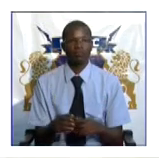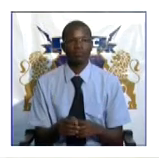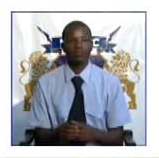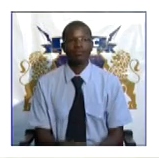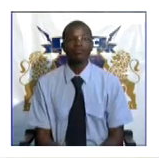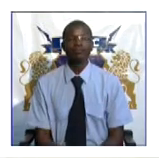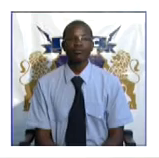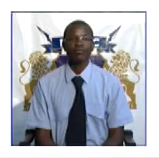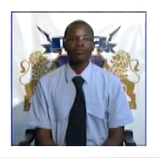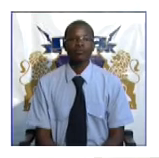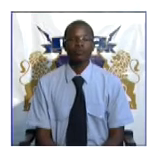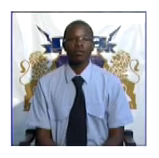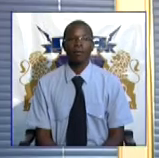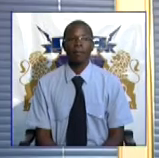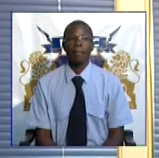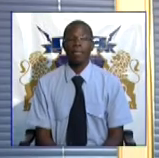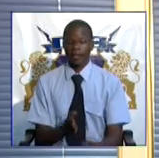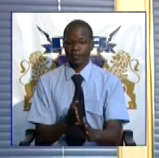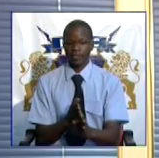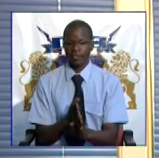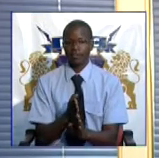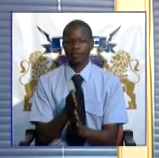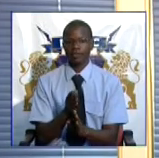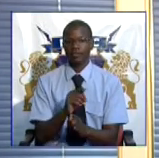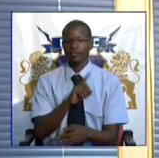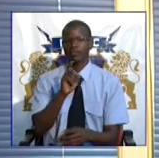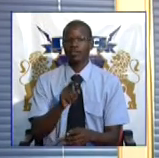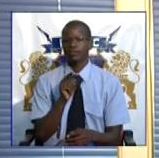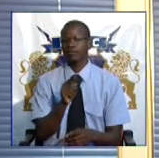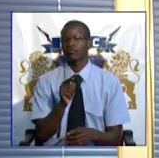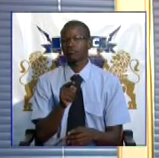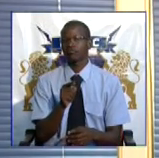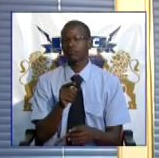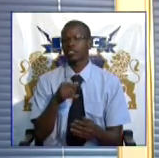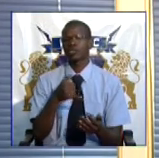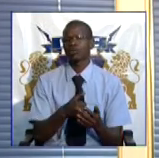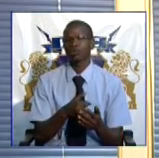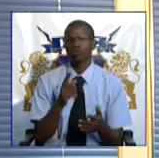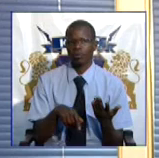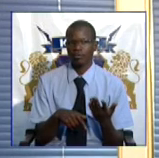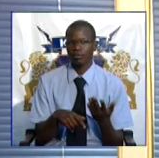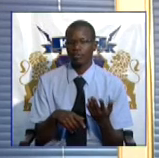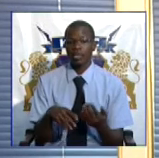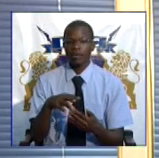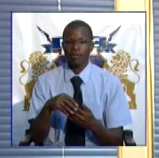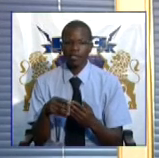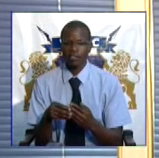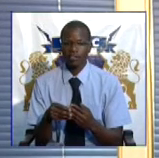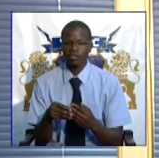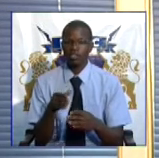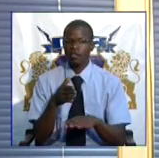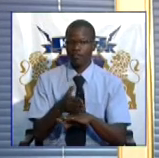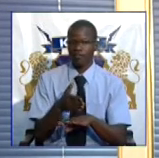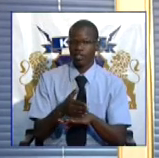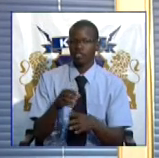An integrity test consists of creation of an artificial situation replicating the normal